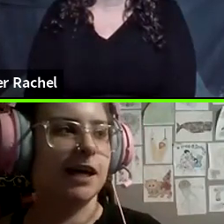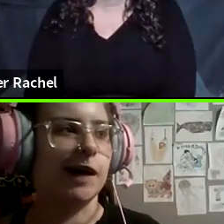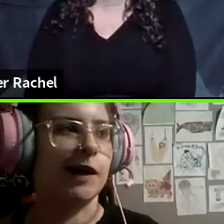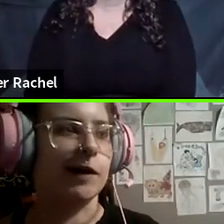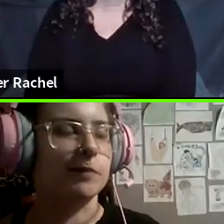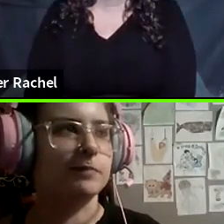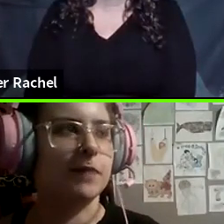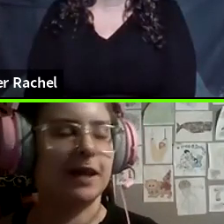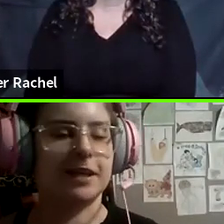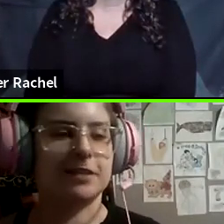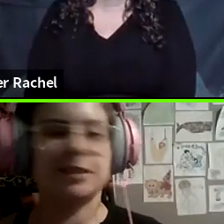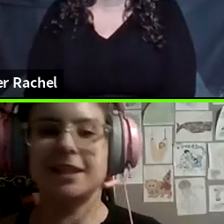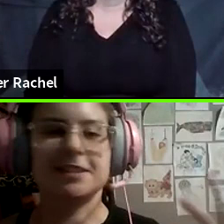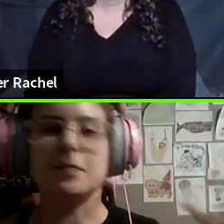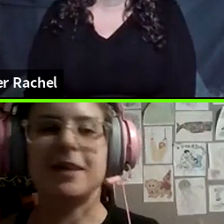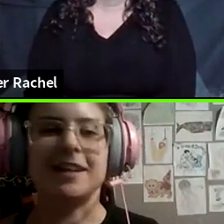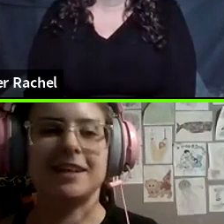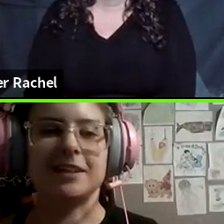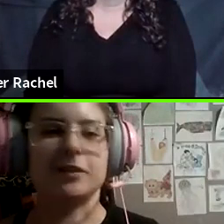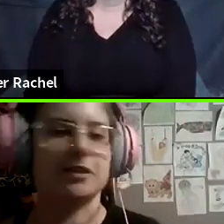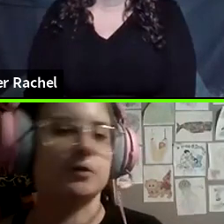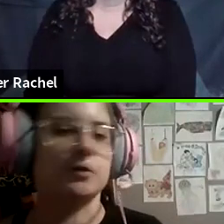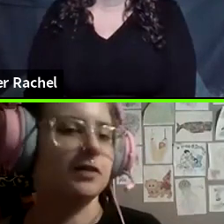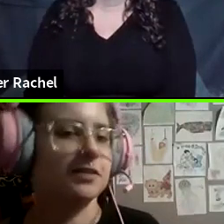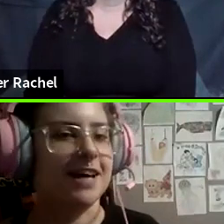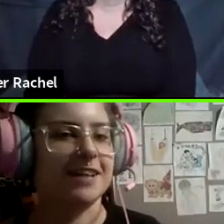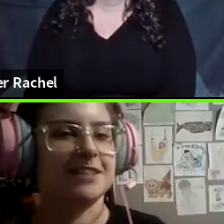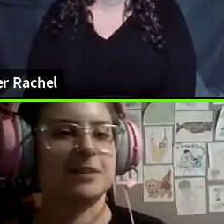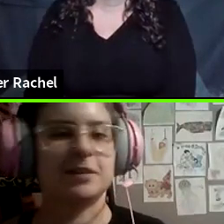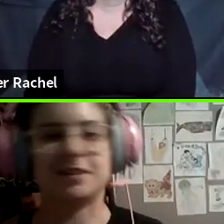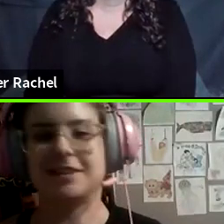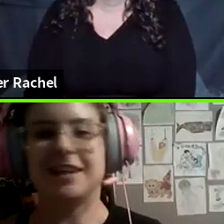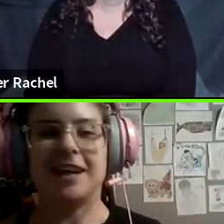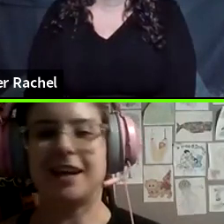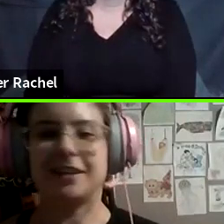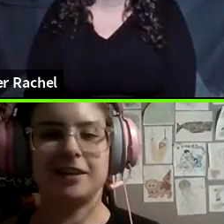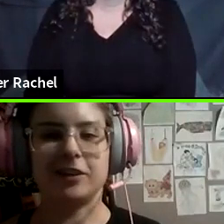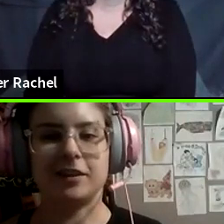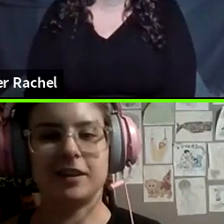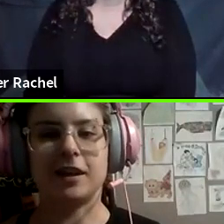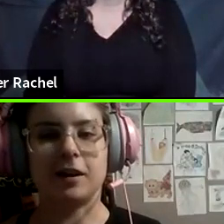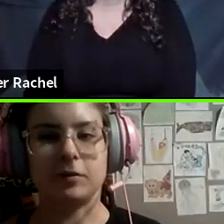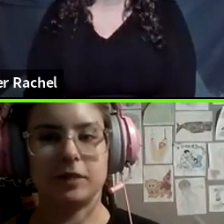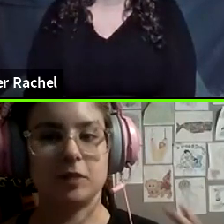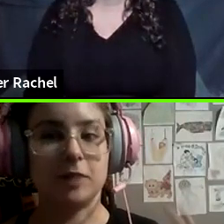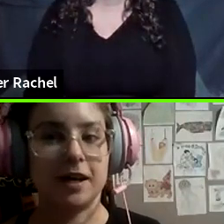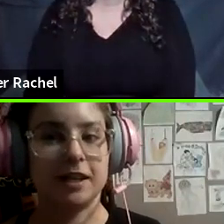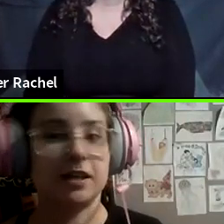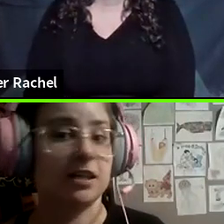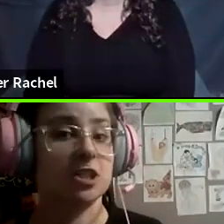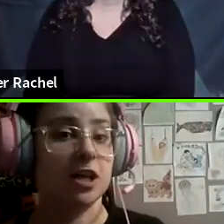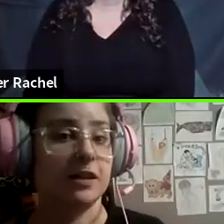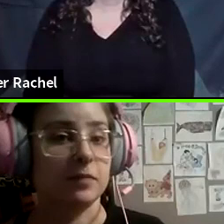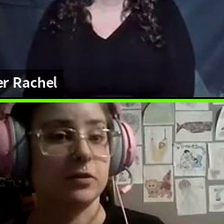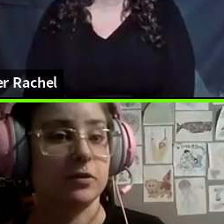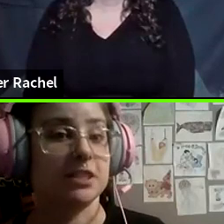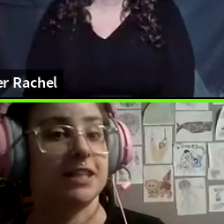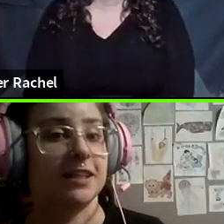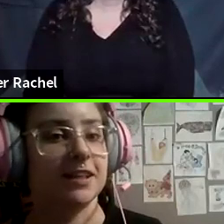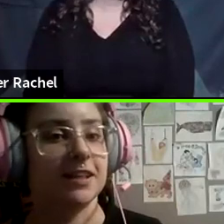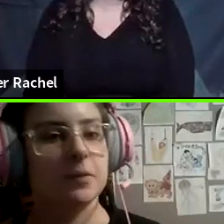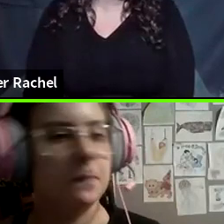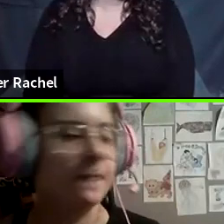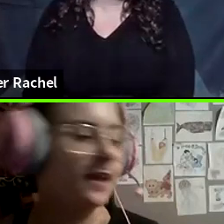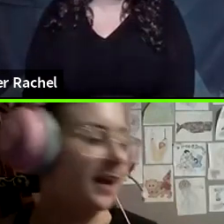fingers, I could kiss somebody, you could do oral sex, you could, anything you can think of with your body, you're going to shock them through your